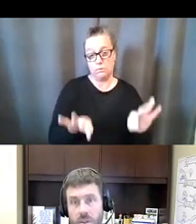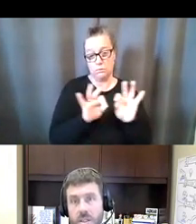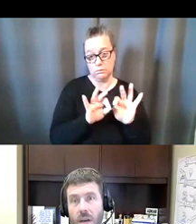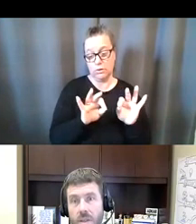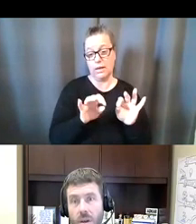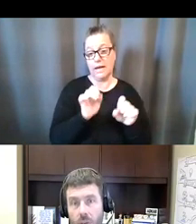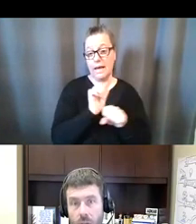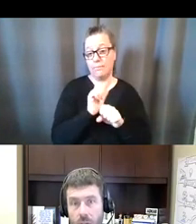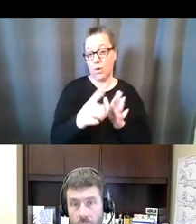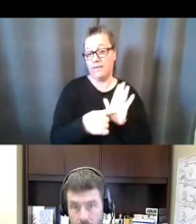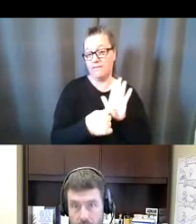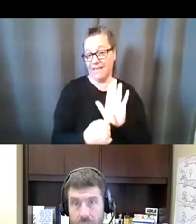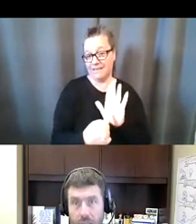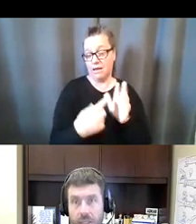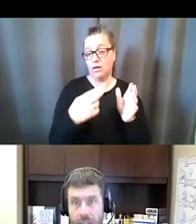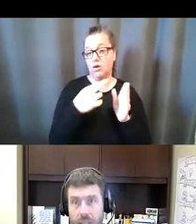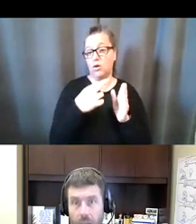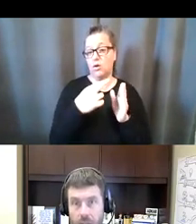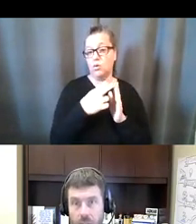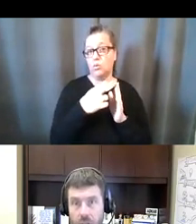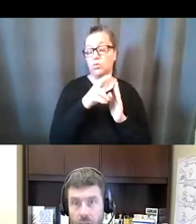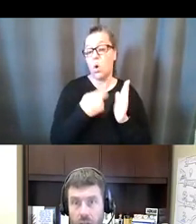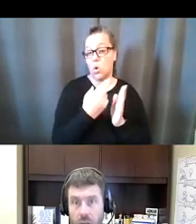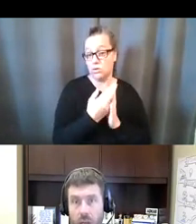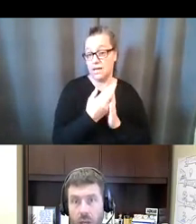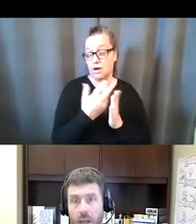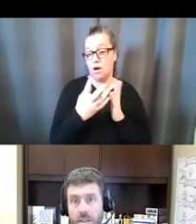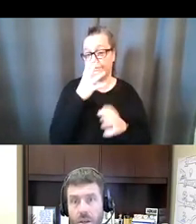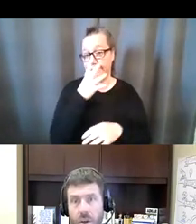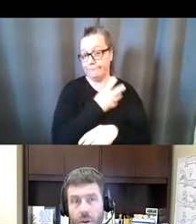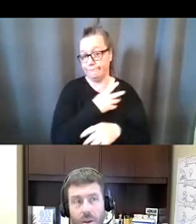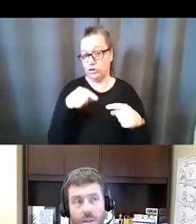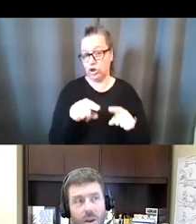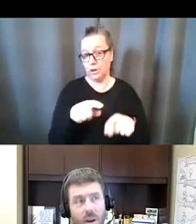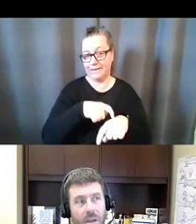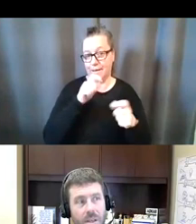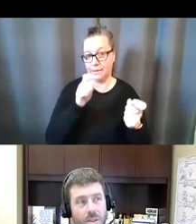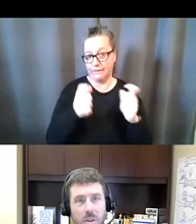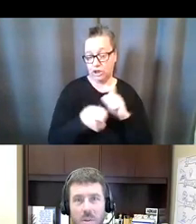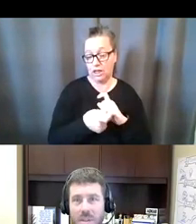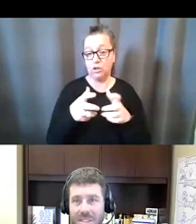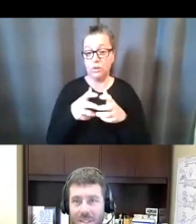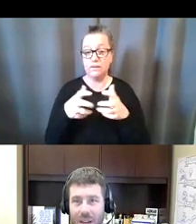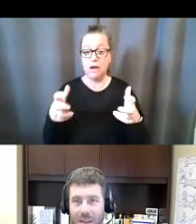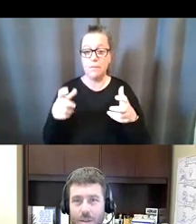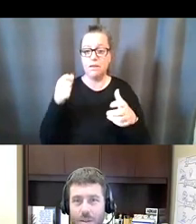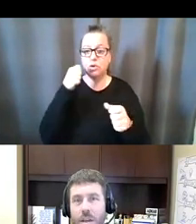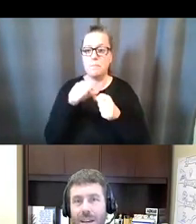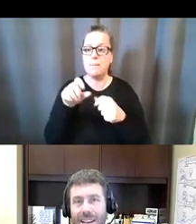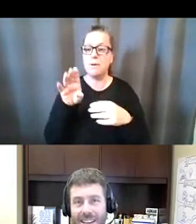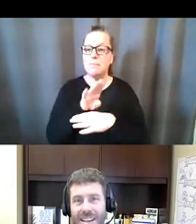roles that's often overlooked and neglected in times of change. And so it's very much, do you remember business